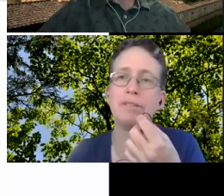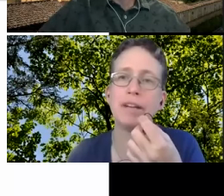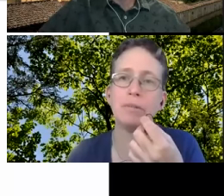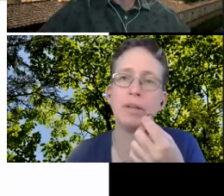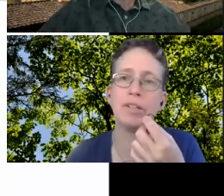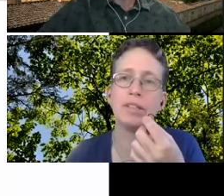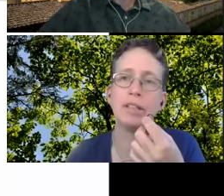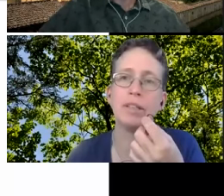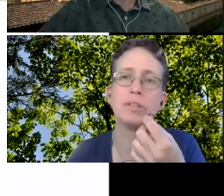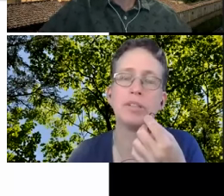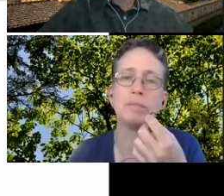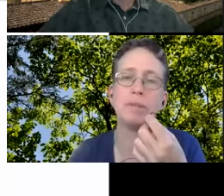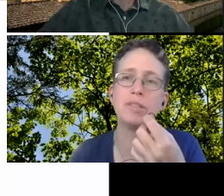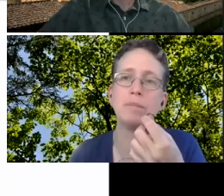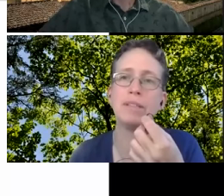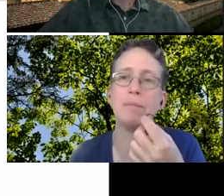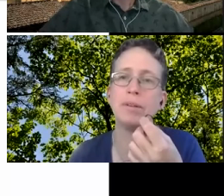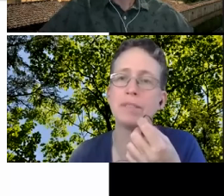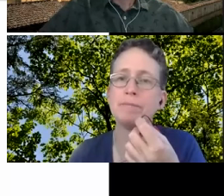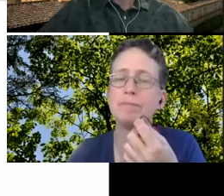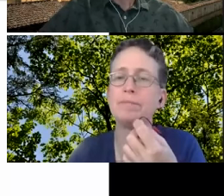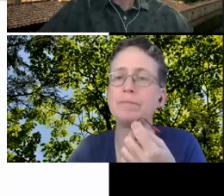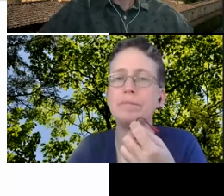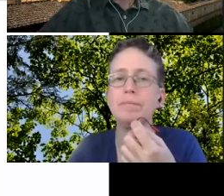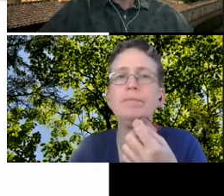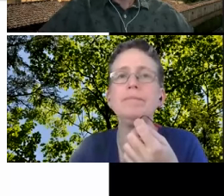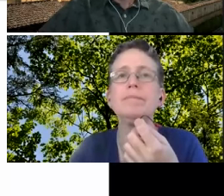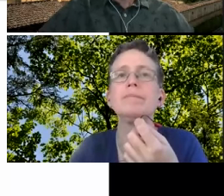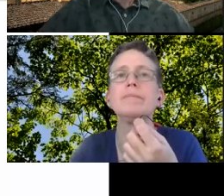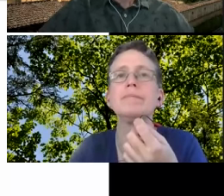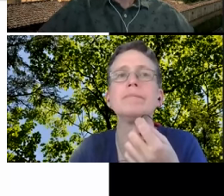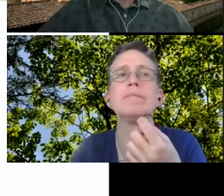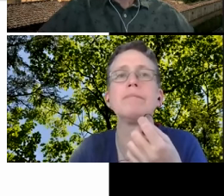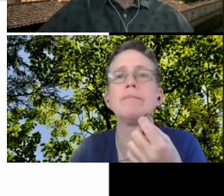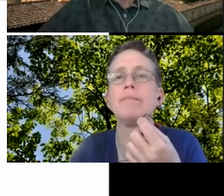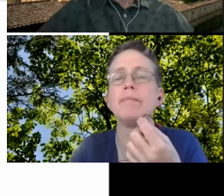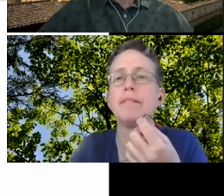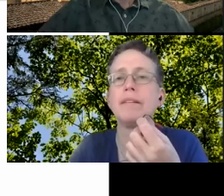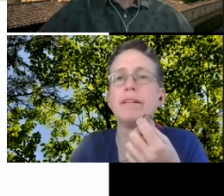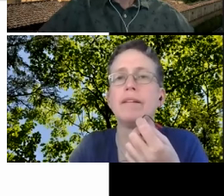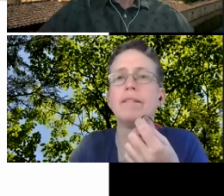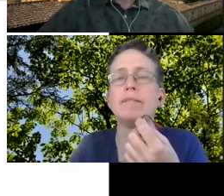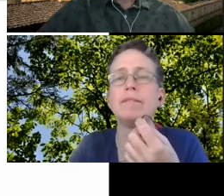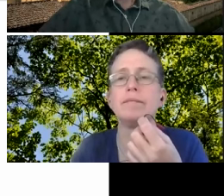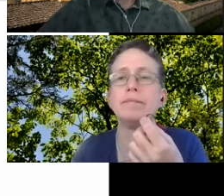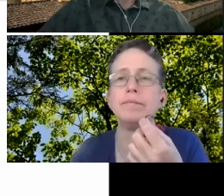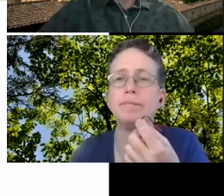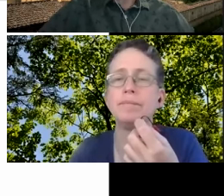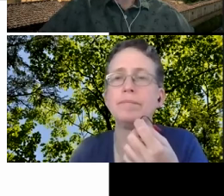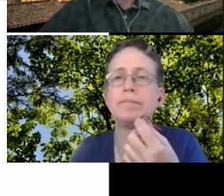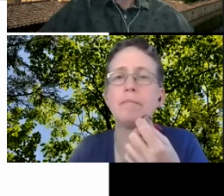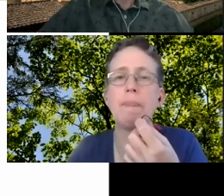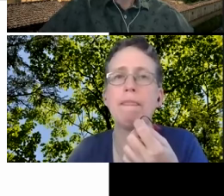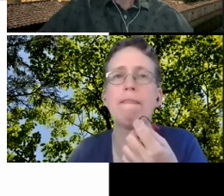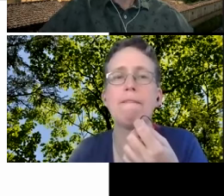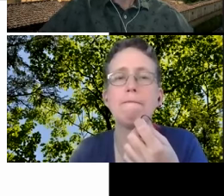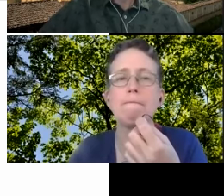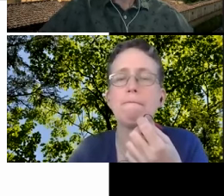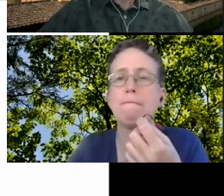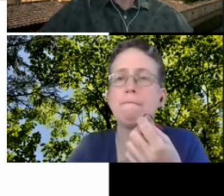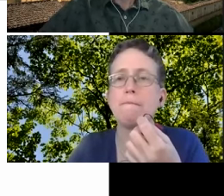that affect the winners and the losers, but these are some examples. Those are great examples, yeah. And I guess it depends on what